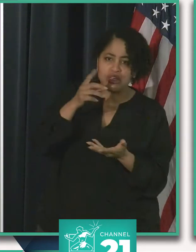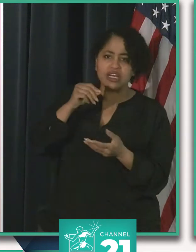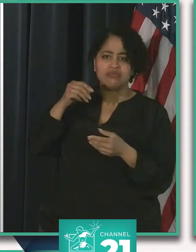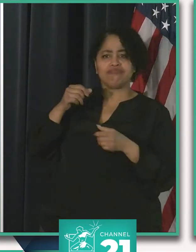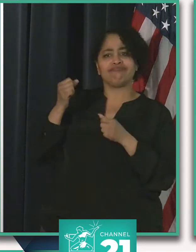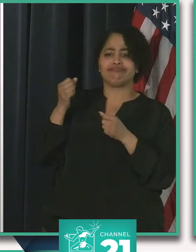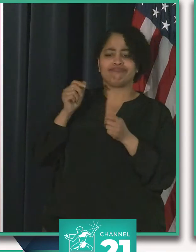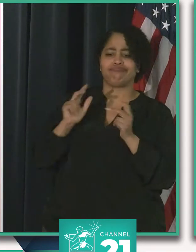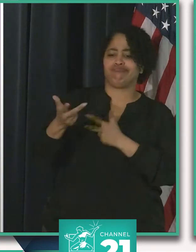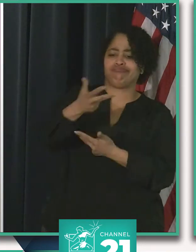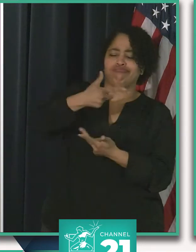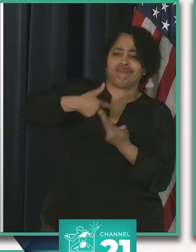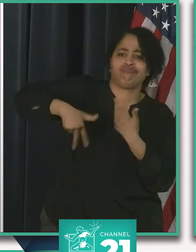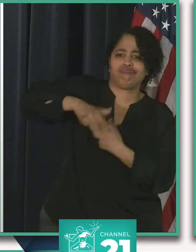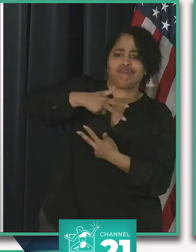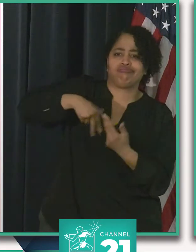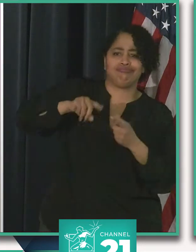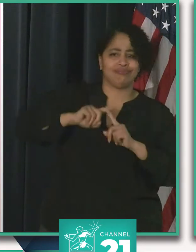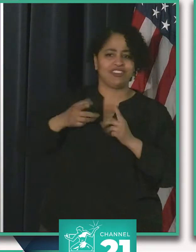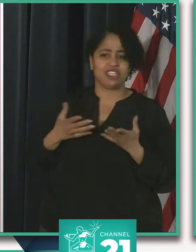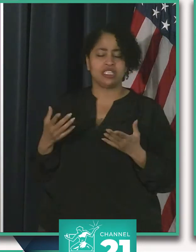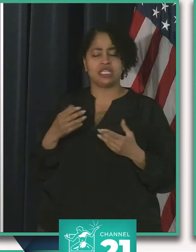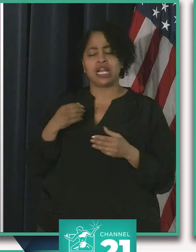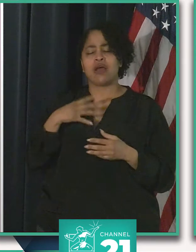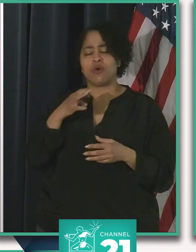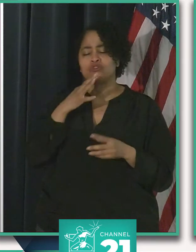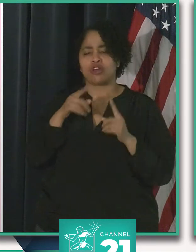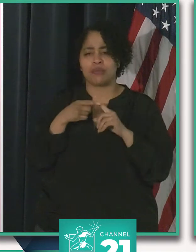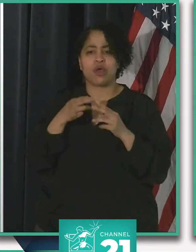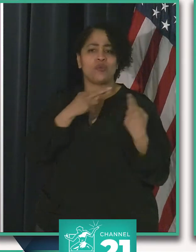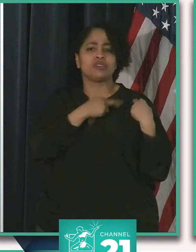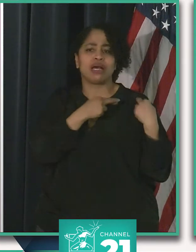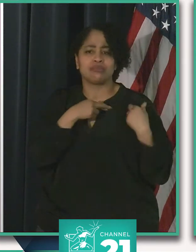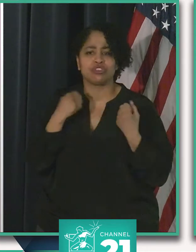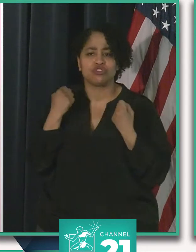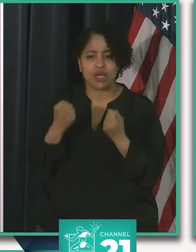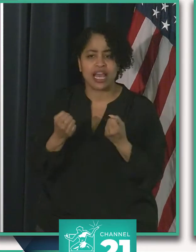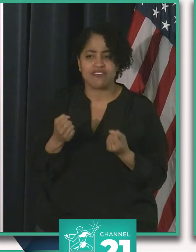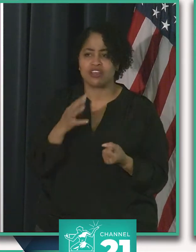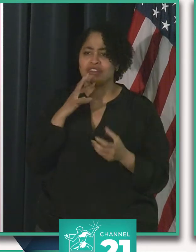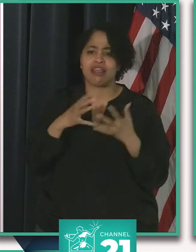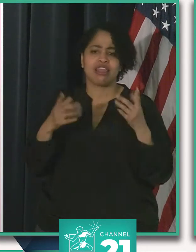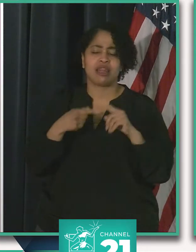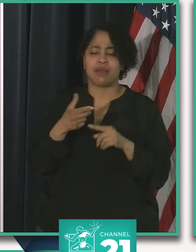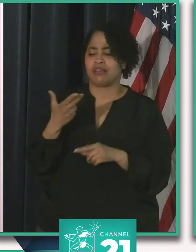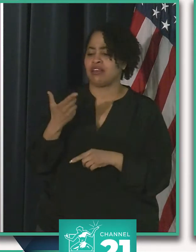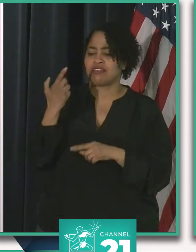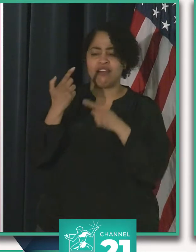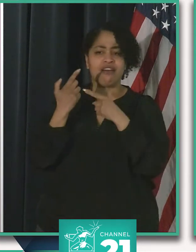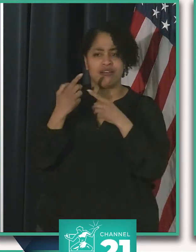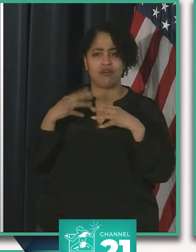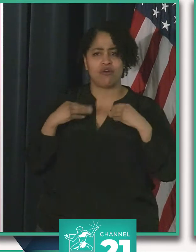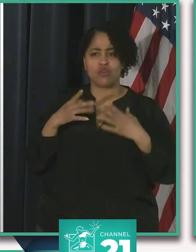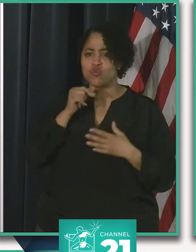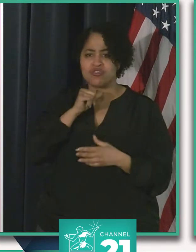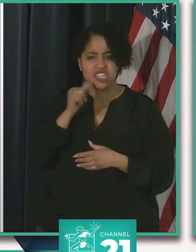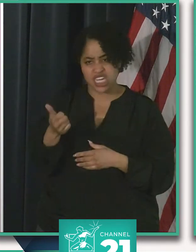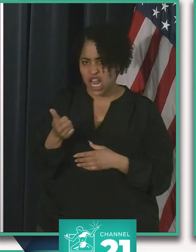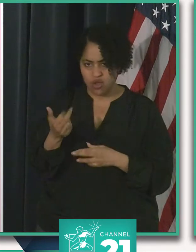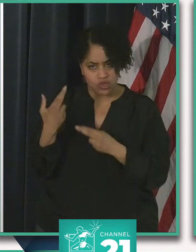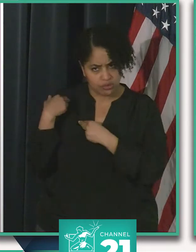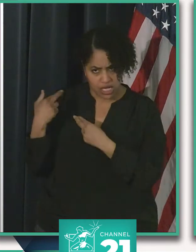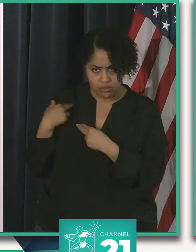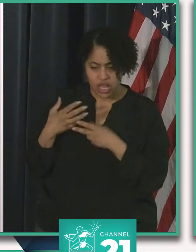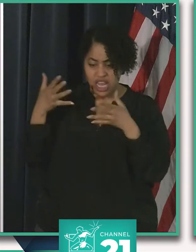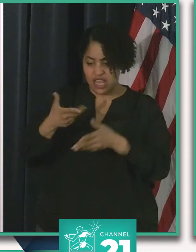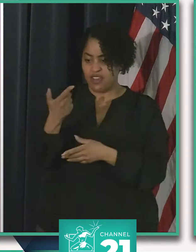on the importance of responsible driving. You know, we talk a lot about gun owners who are not responsible. You